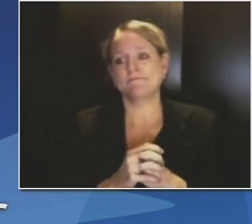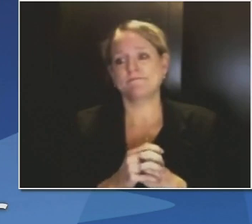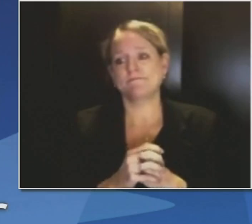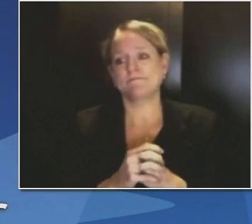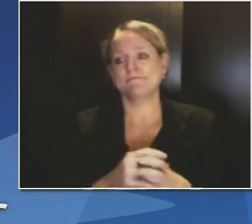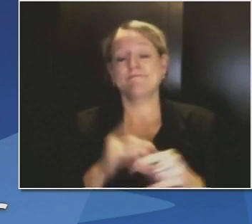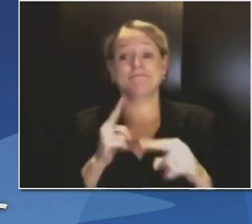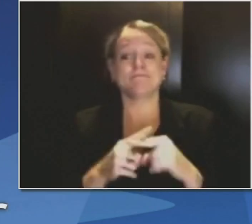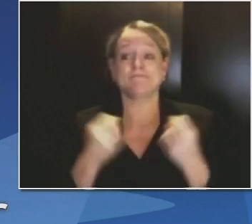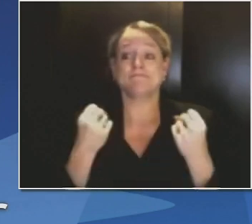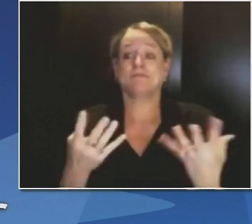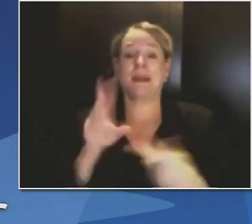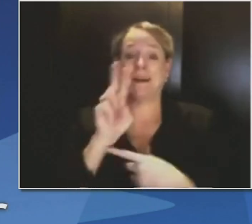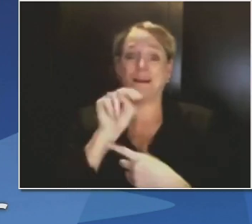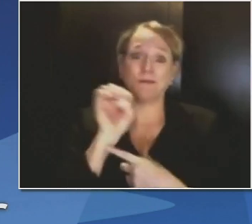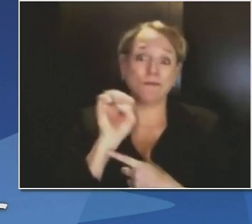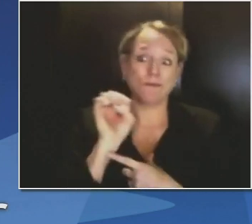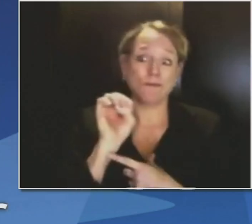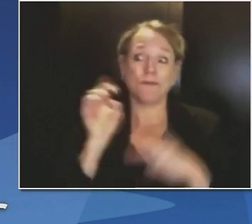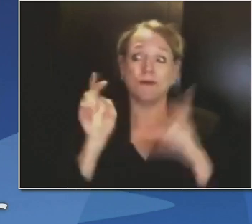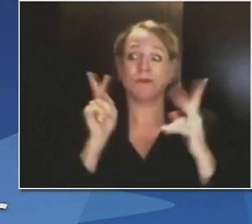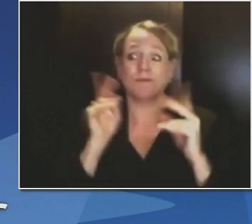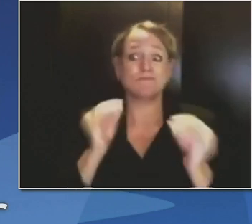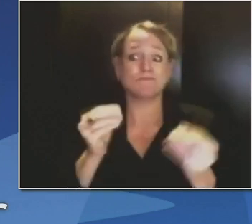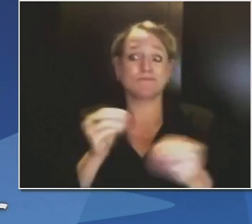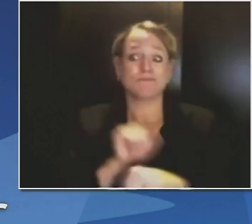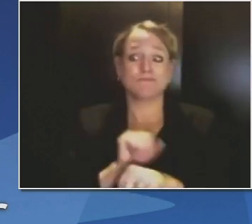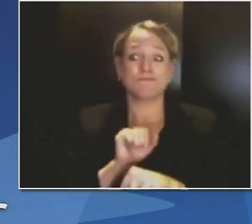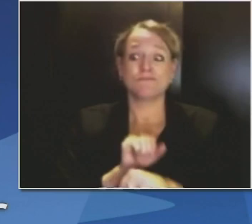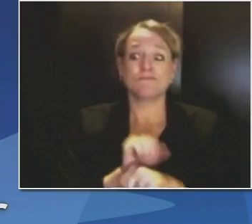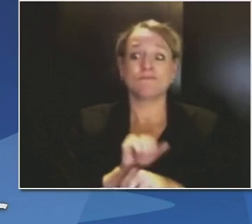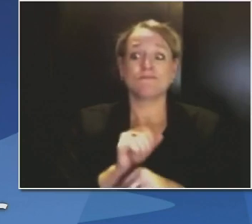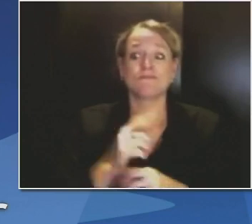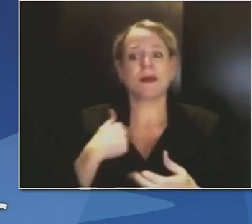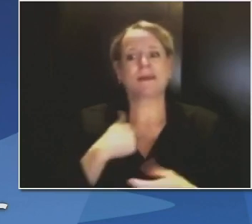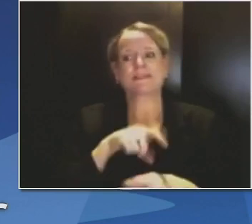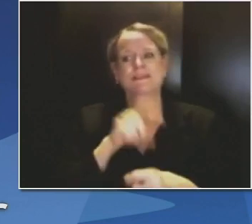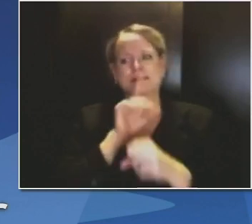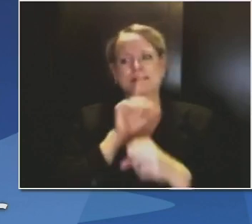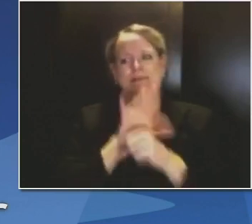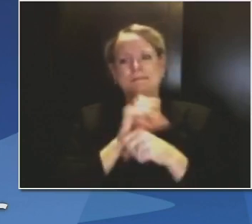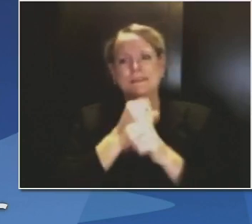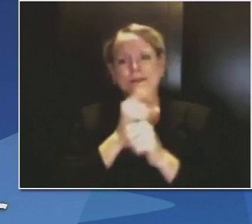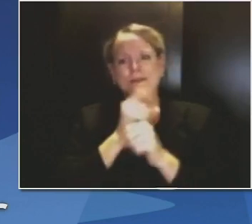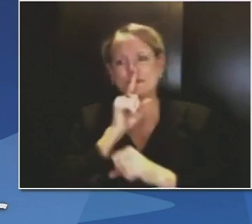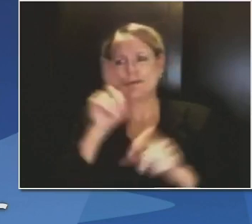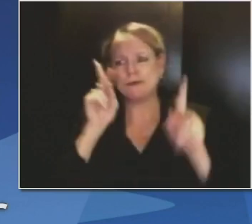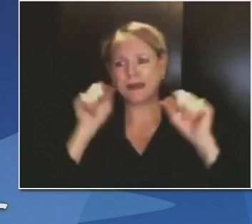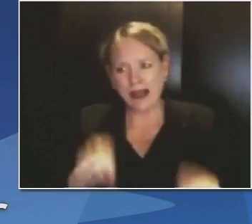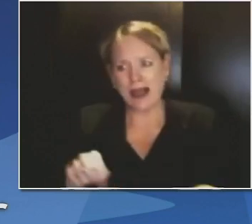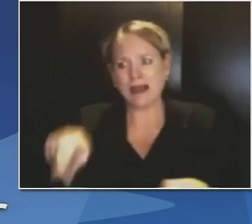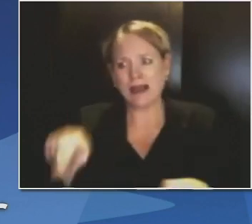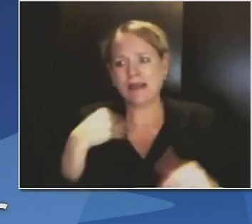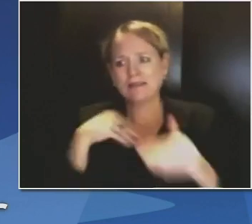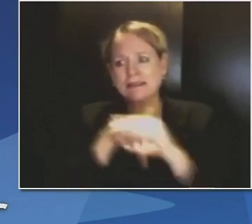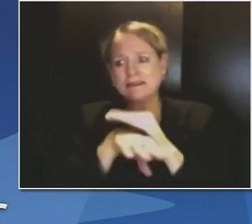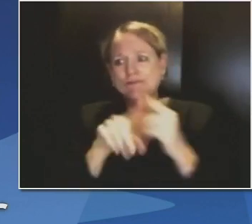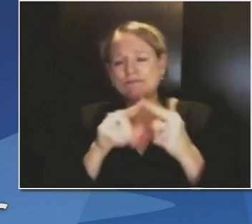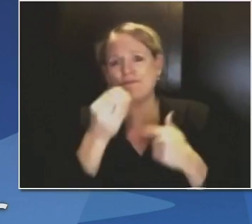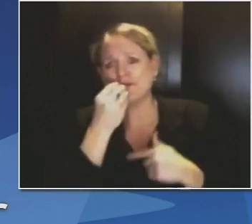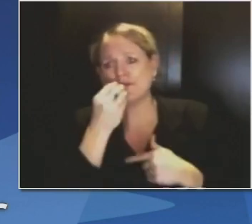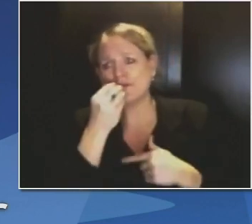health. So these are supplemental funds recognizing states with high disease burden activity are also likely going to